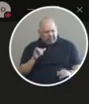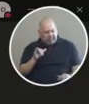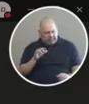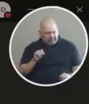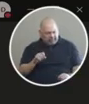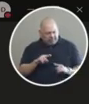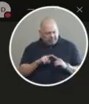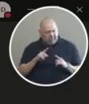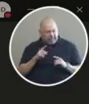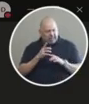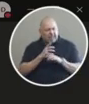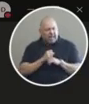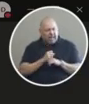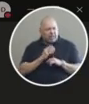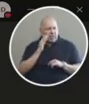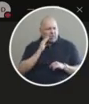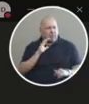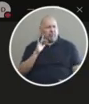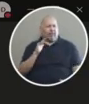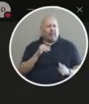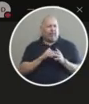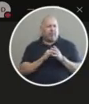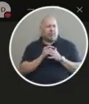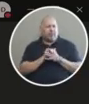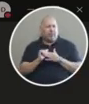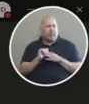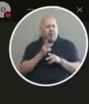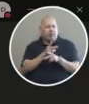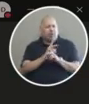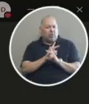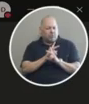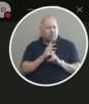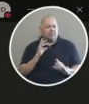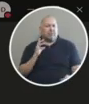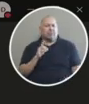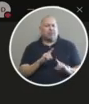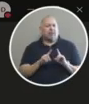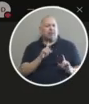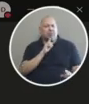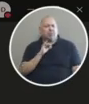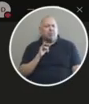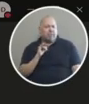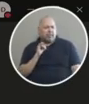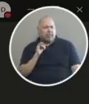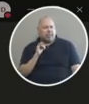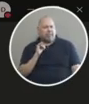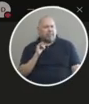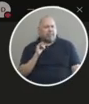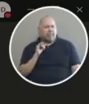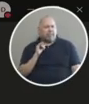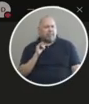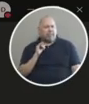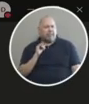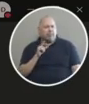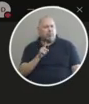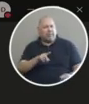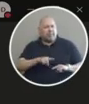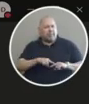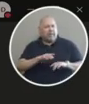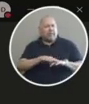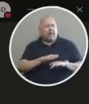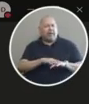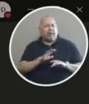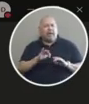could essentially get, $25,000 loans. Mm-hmm. But it's really gonna depend on